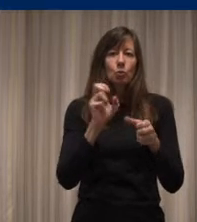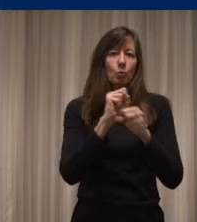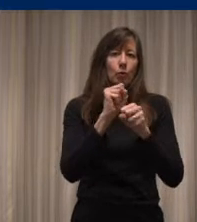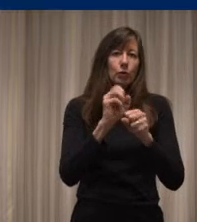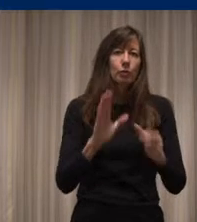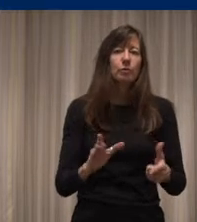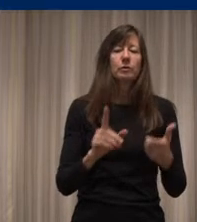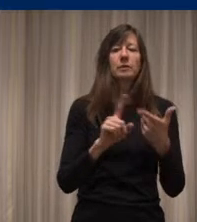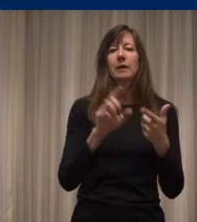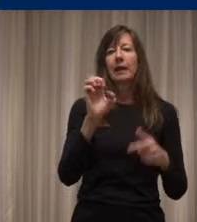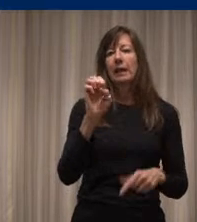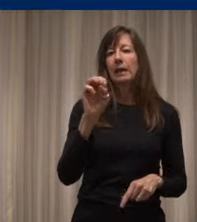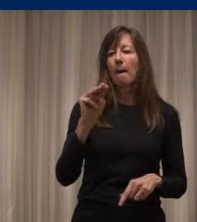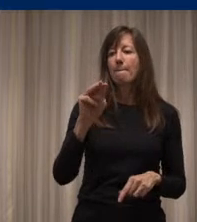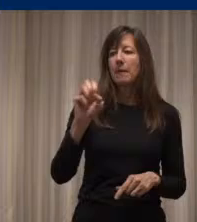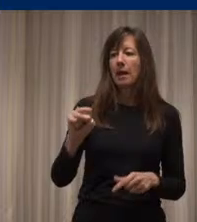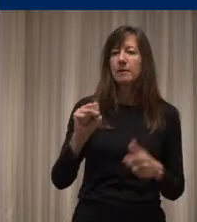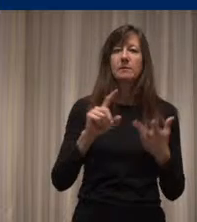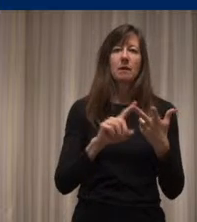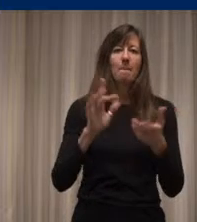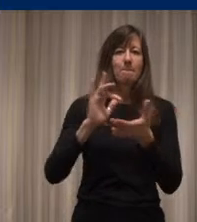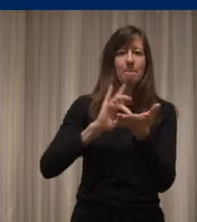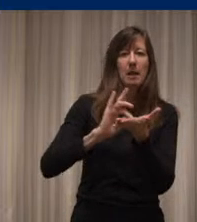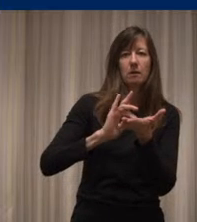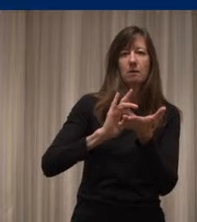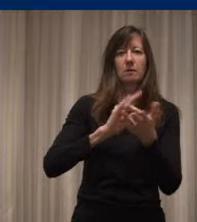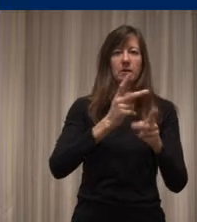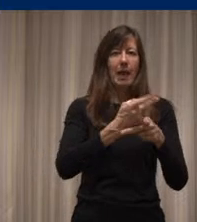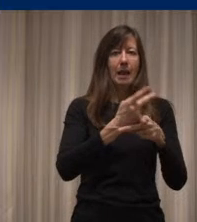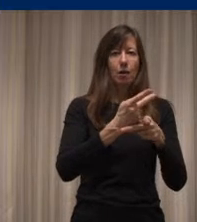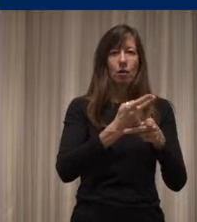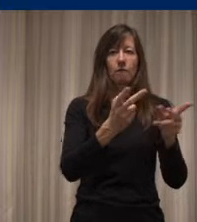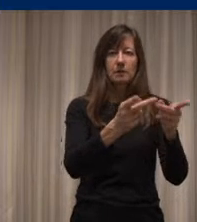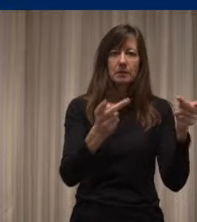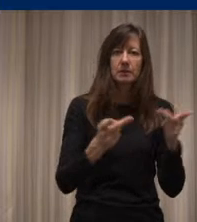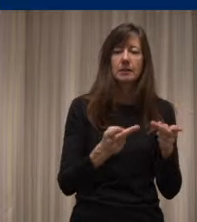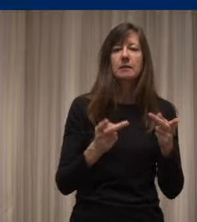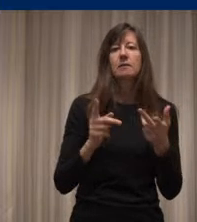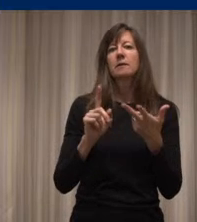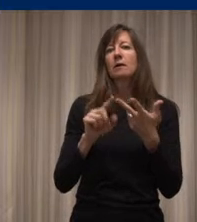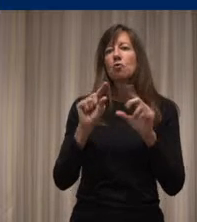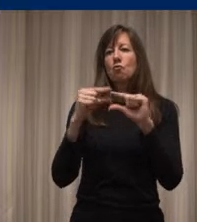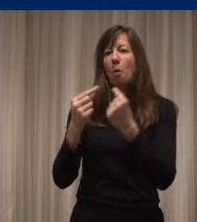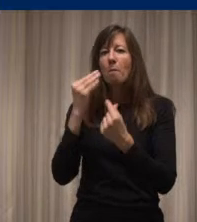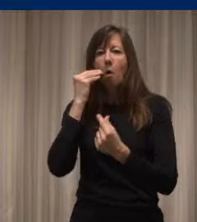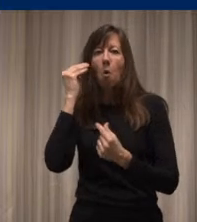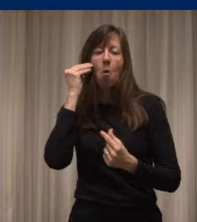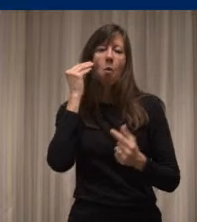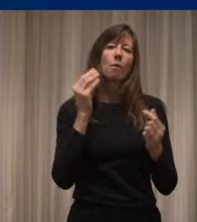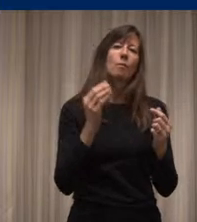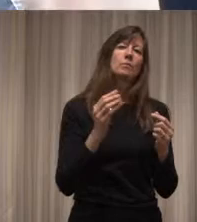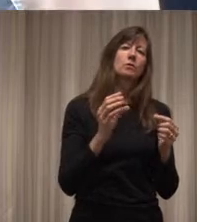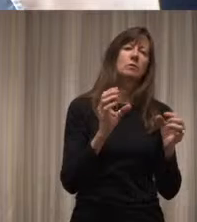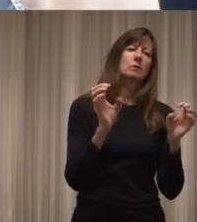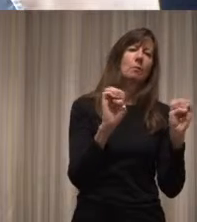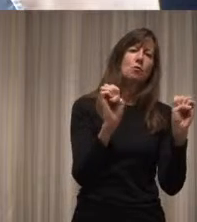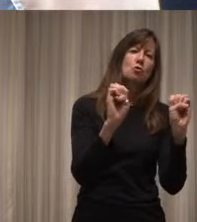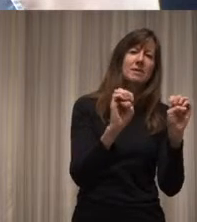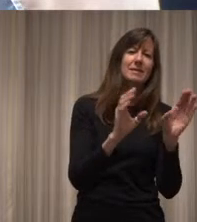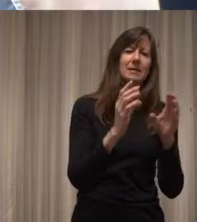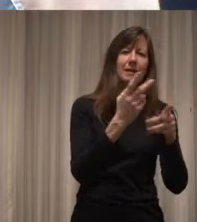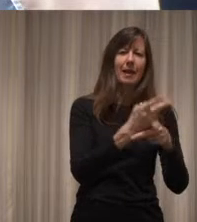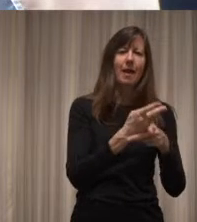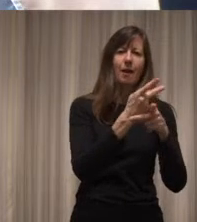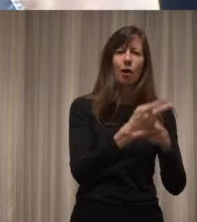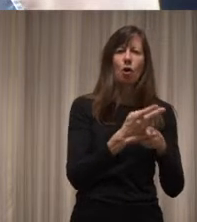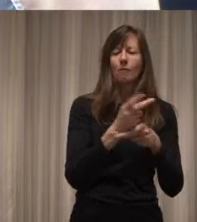examiners, staff in our senior facilities and our group homes, urgent care providers, anyone that's going to administer